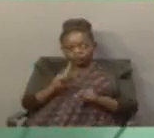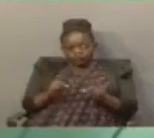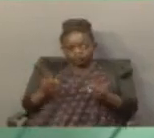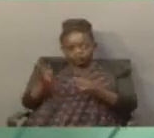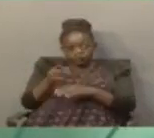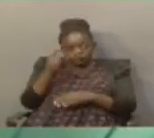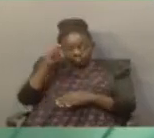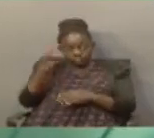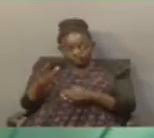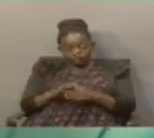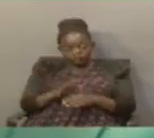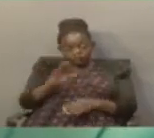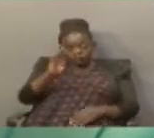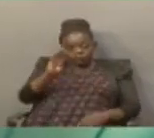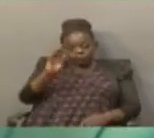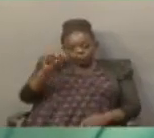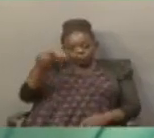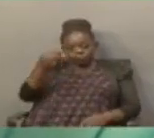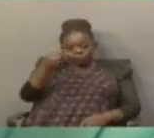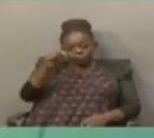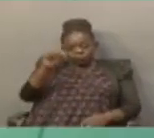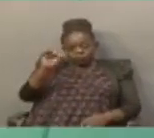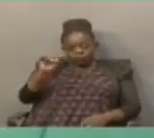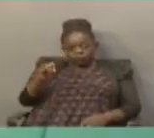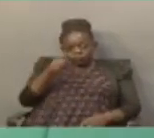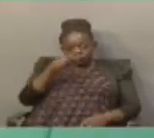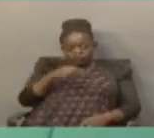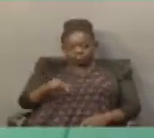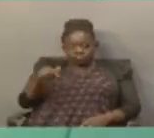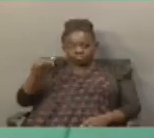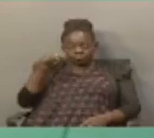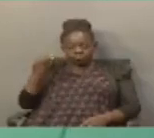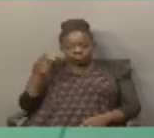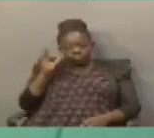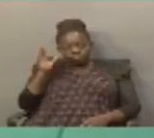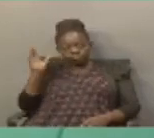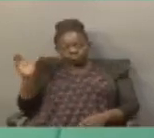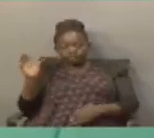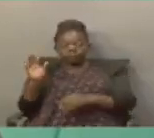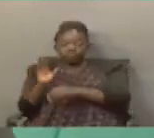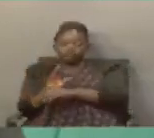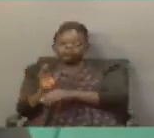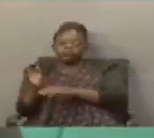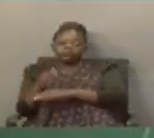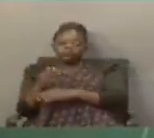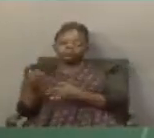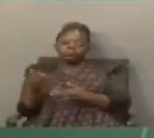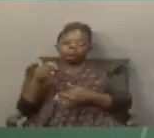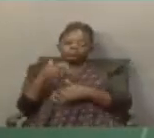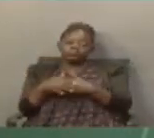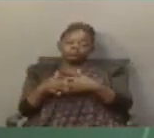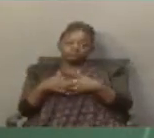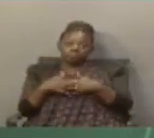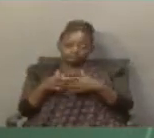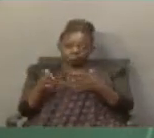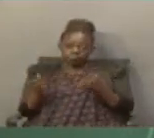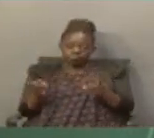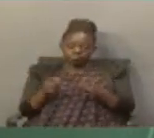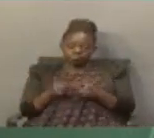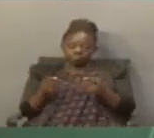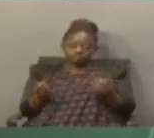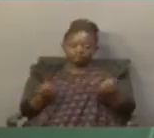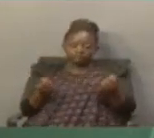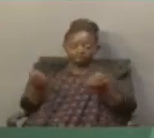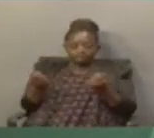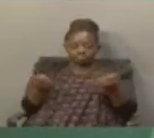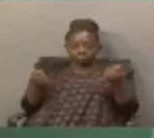omubeezi w'ebyobusuubuzi David Bahati abulidde paalamenti nti olunaku lw'eggulo yabulidde olukiiko lwa baminisita nti ensalo yagguddwawo era ebidduka